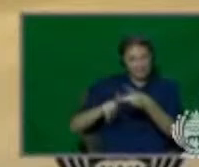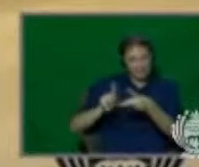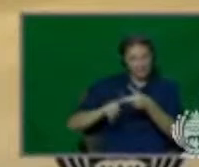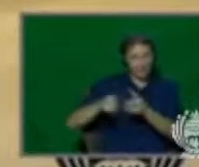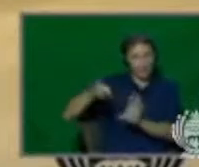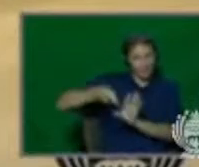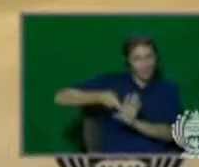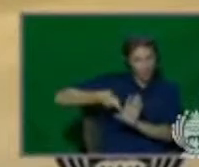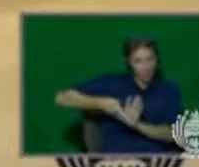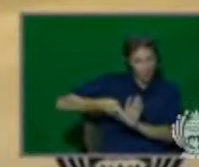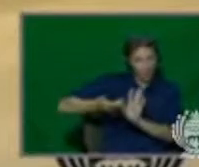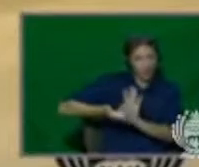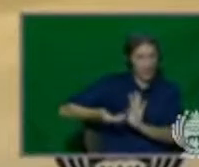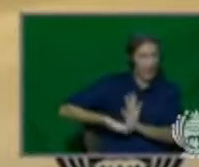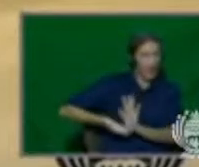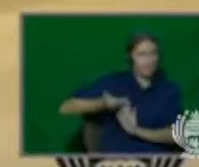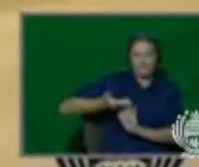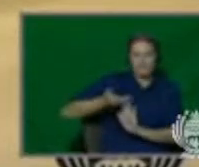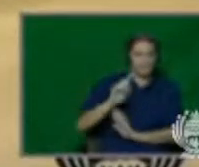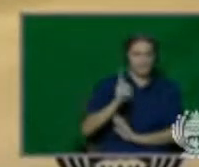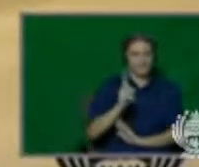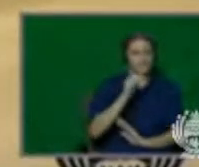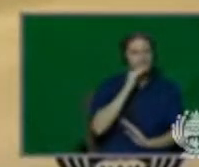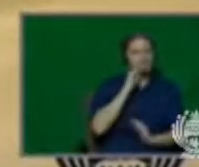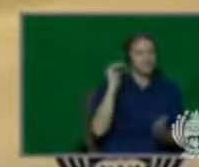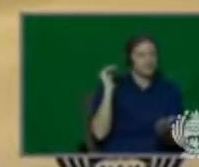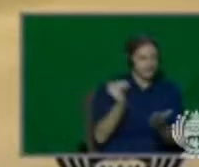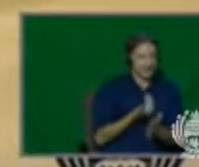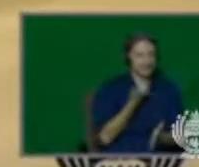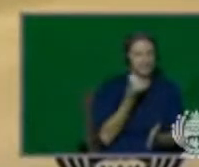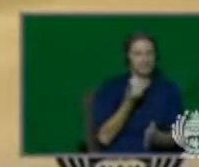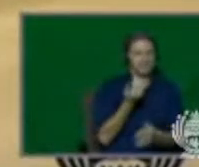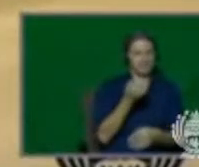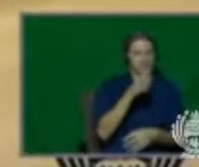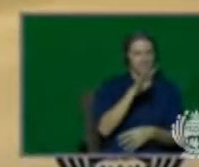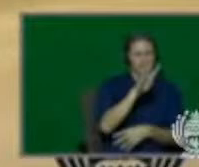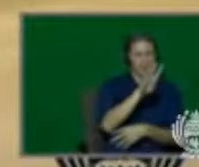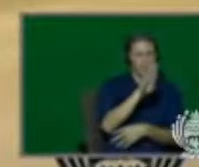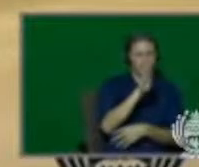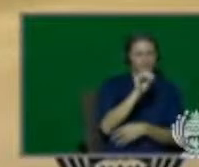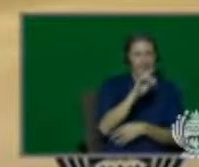consumers around 4 billion. Madam Speaker,